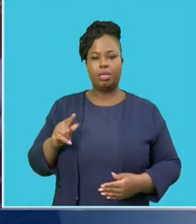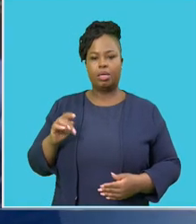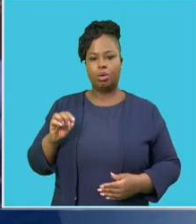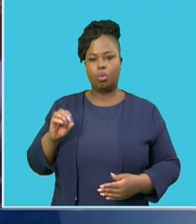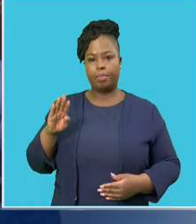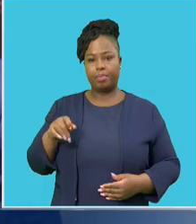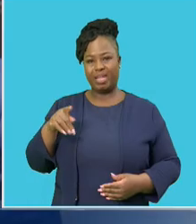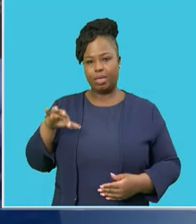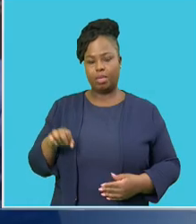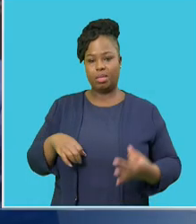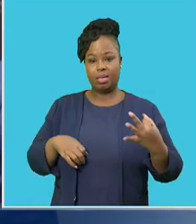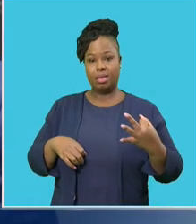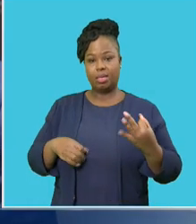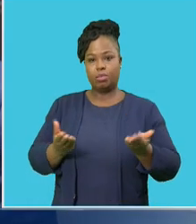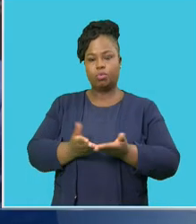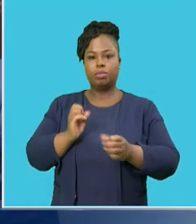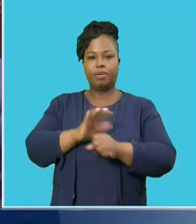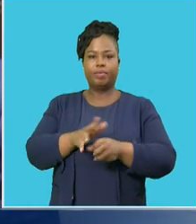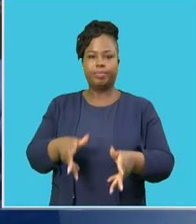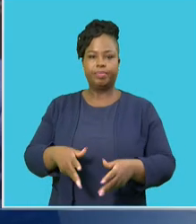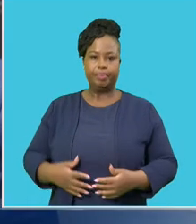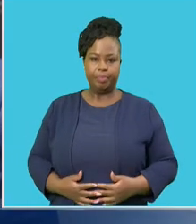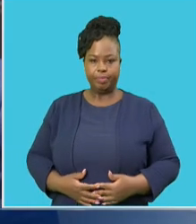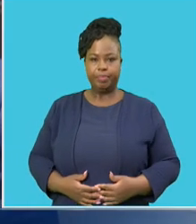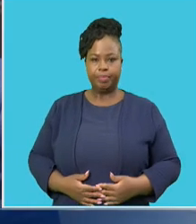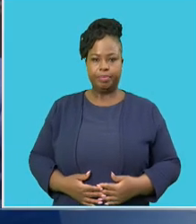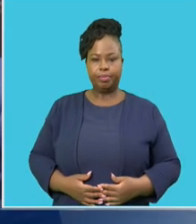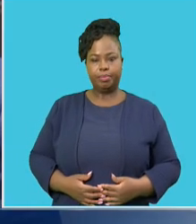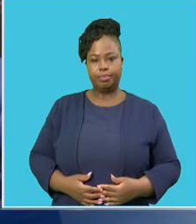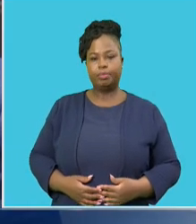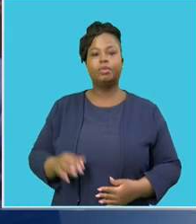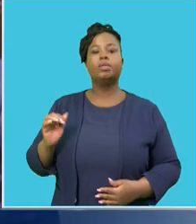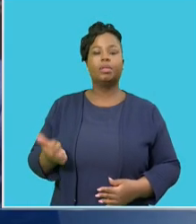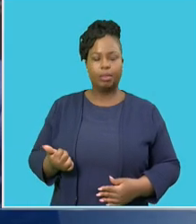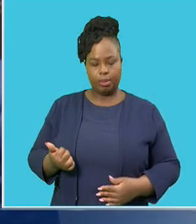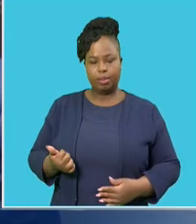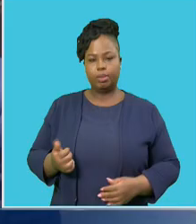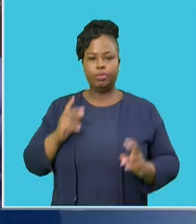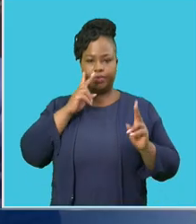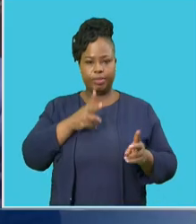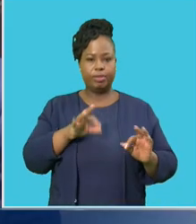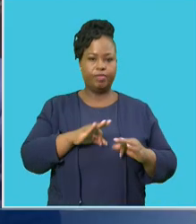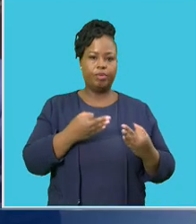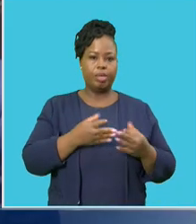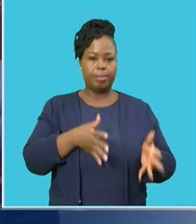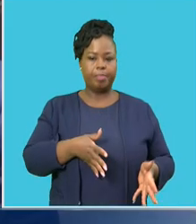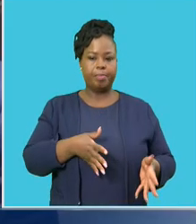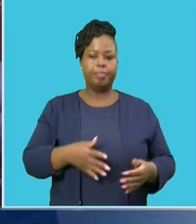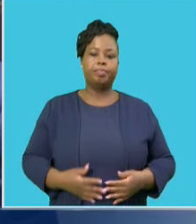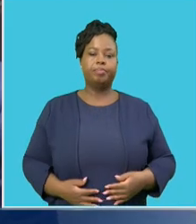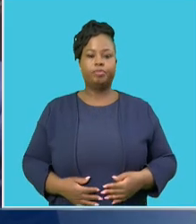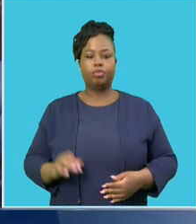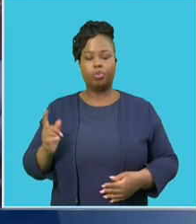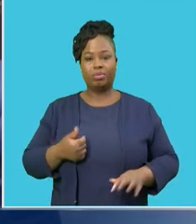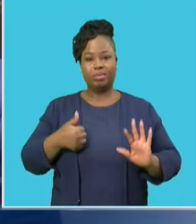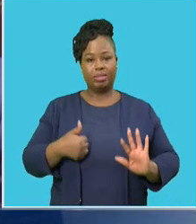Because it's three schools that are affected here. And we then came to families. We visited all